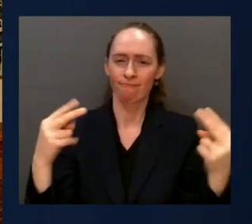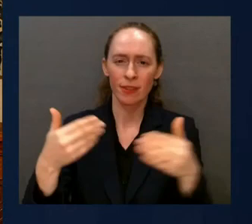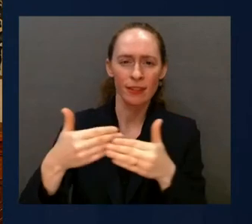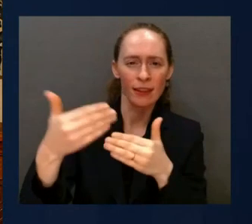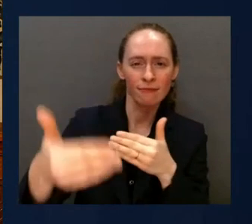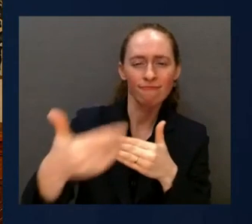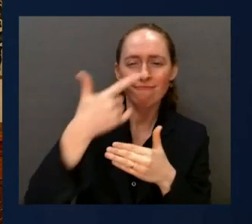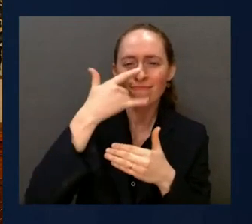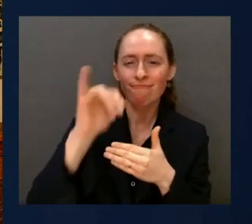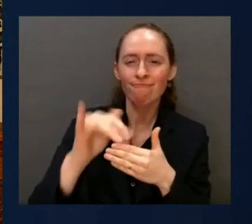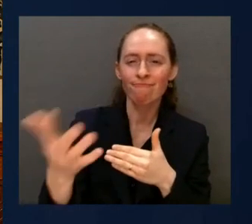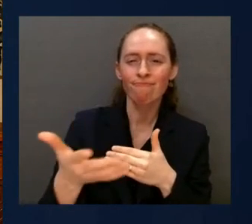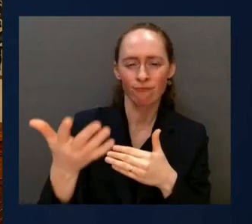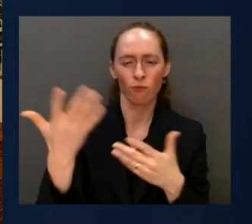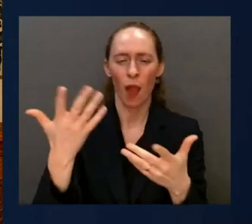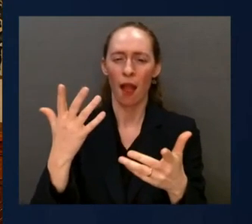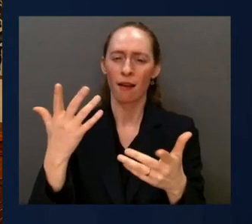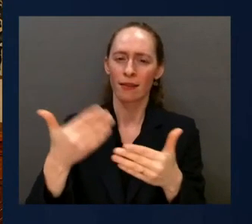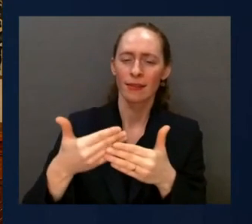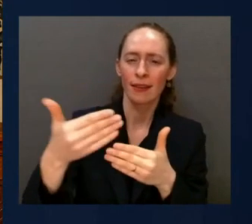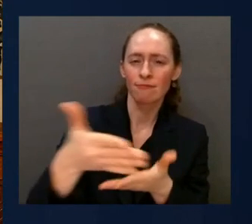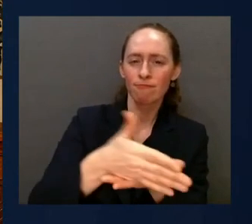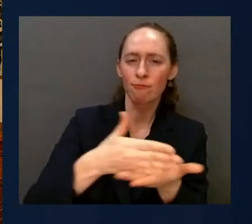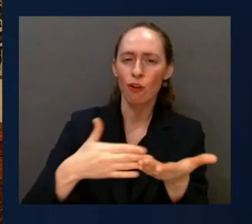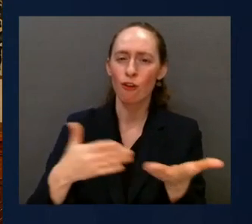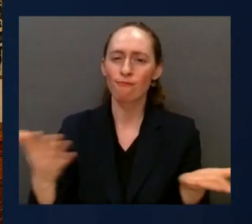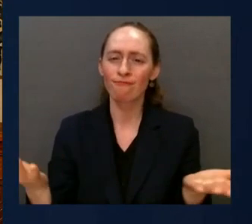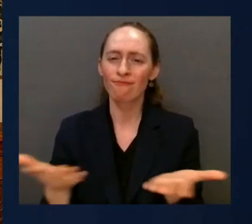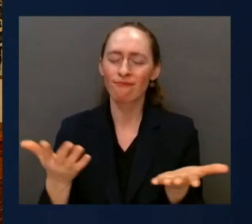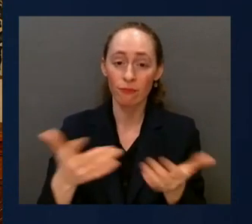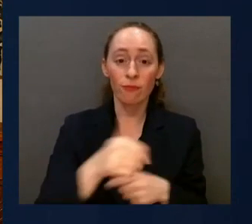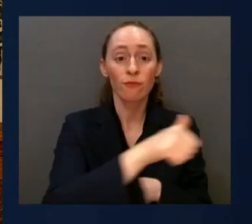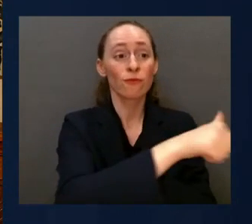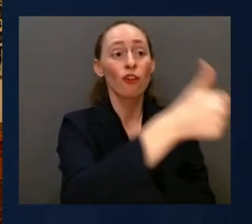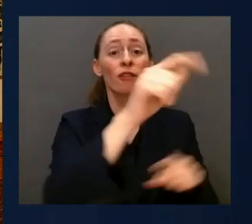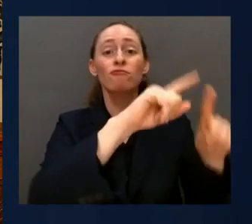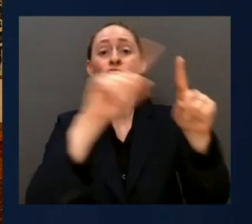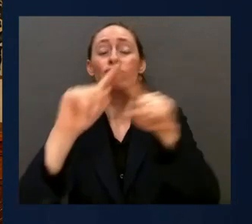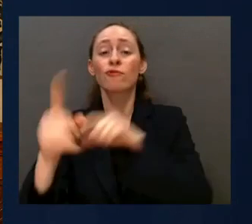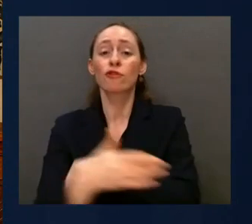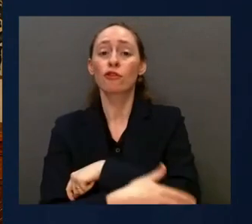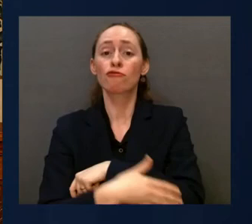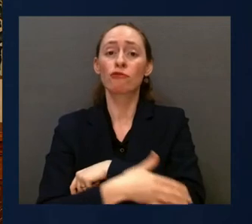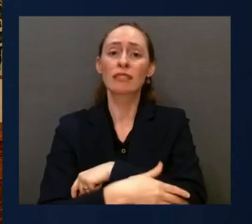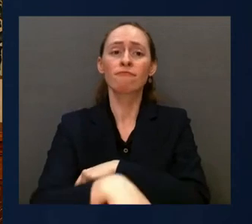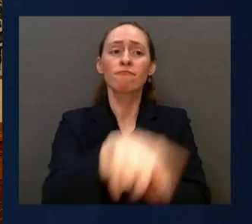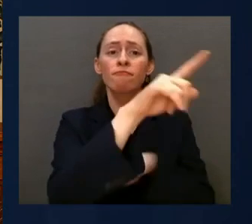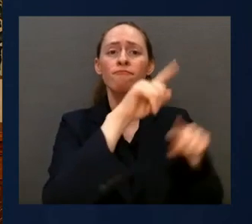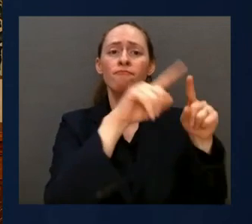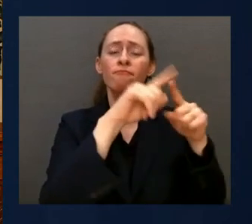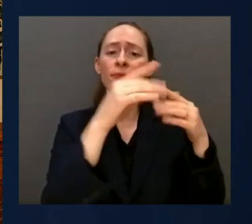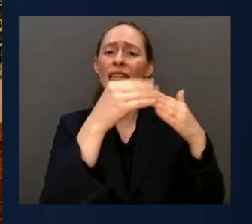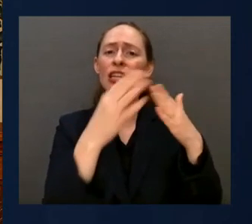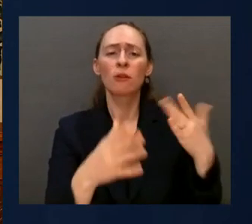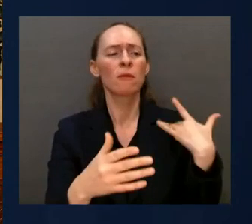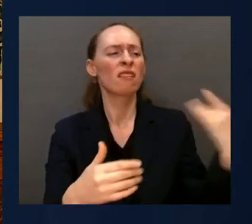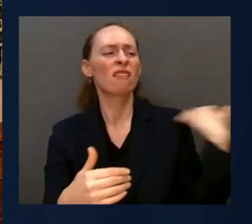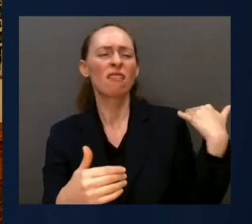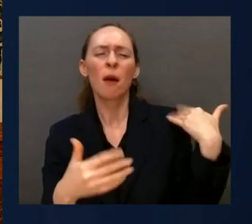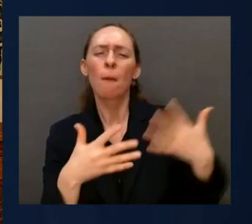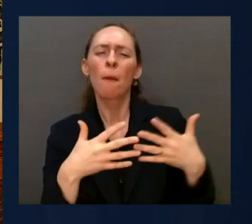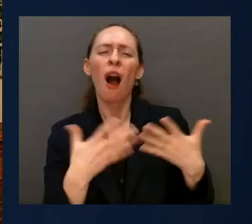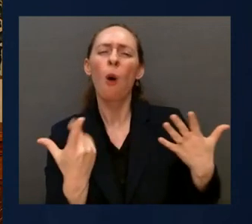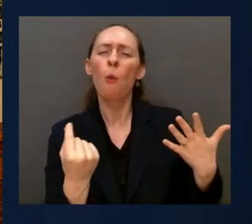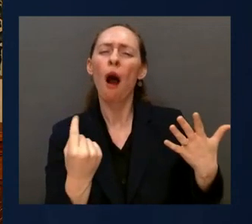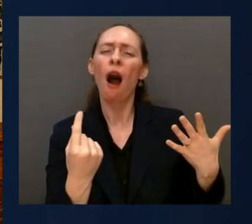America, and they do, believe it or not, I say I can define it in one word, and I mean this, possibilities. We don't think anything